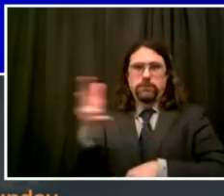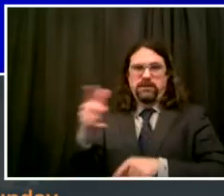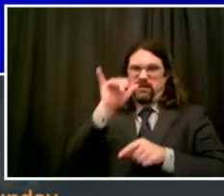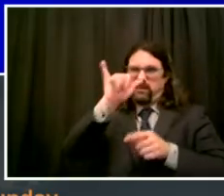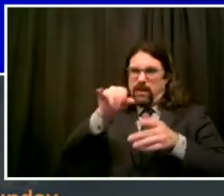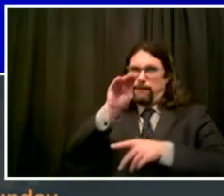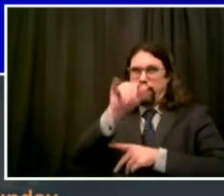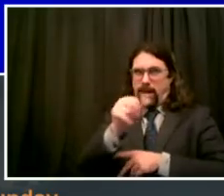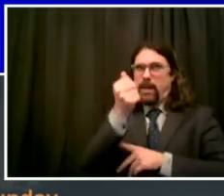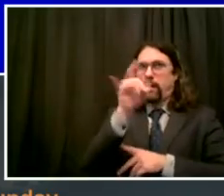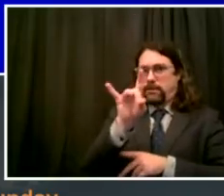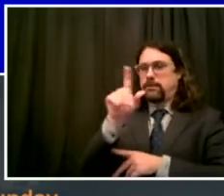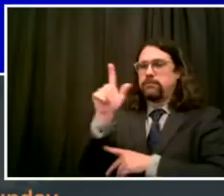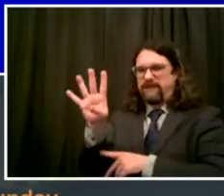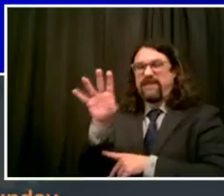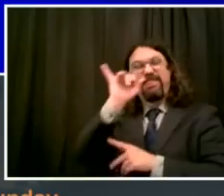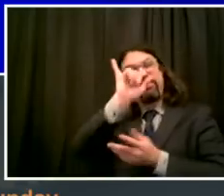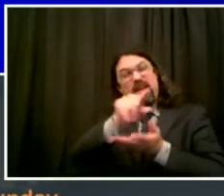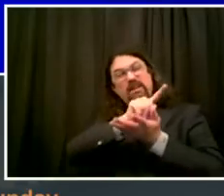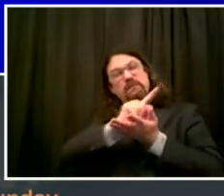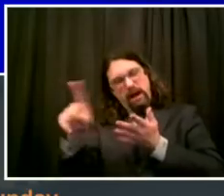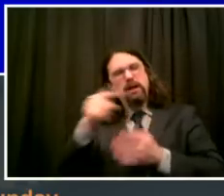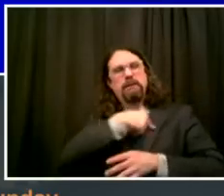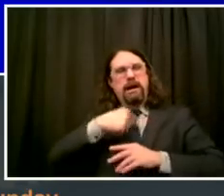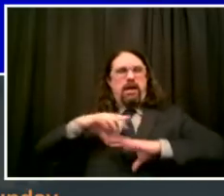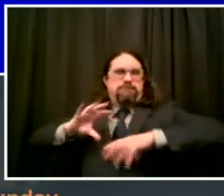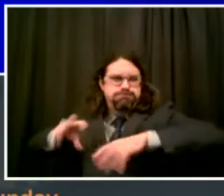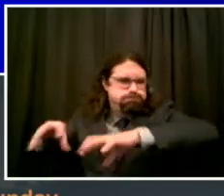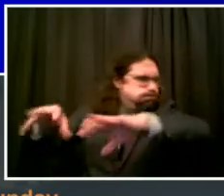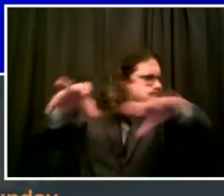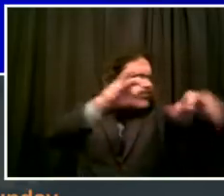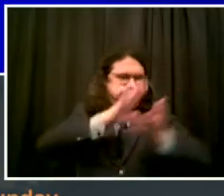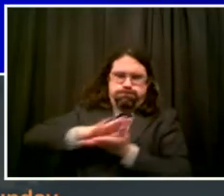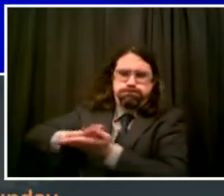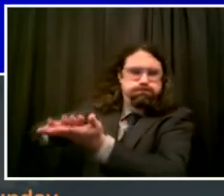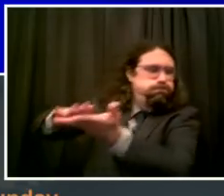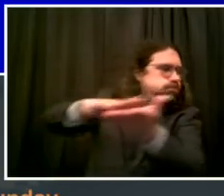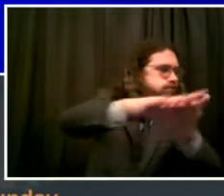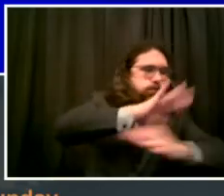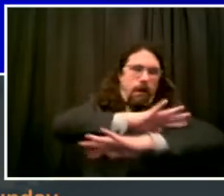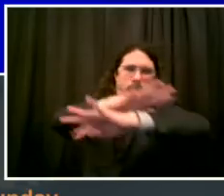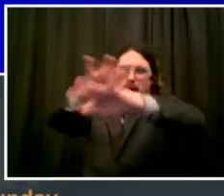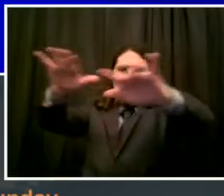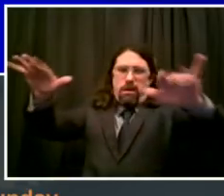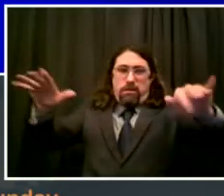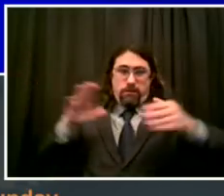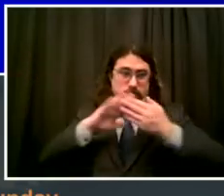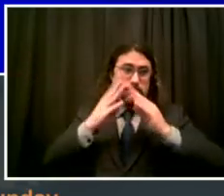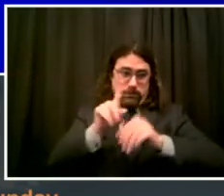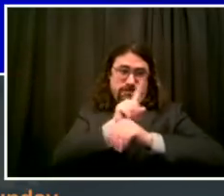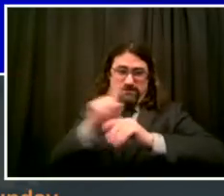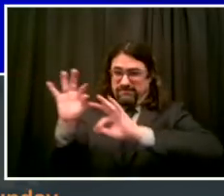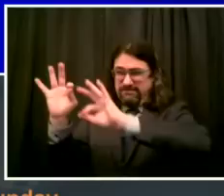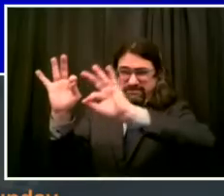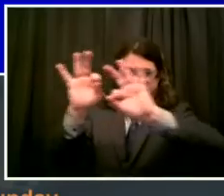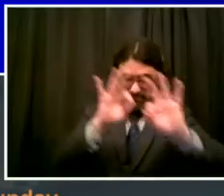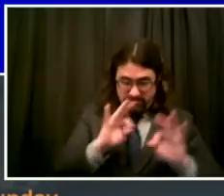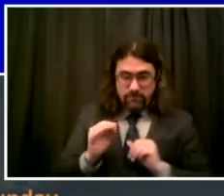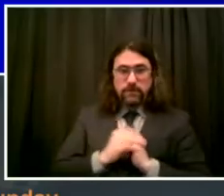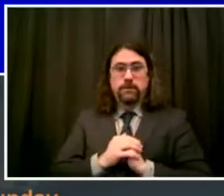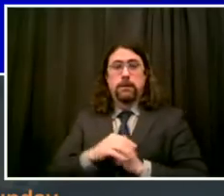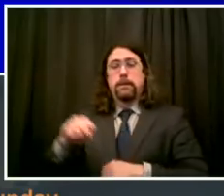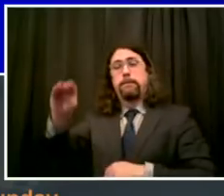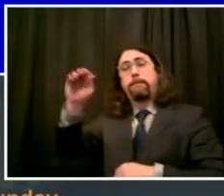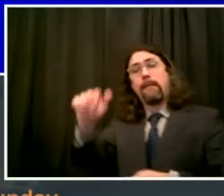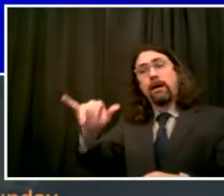1 week cleanup, hopefully that will last us a substantial period of time. But again, we have to see how it goes. We